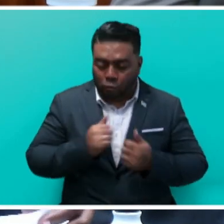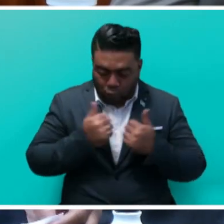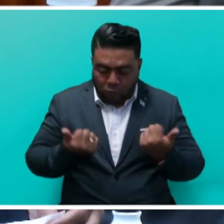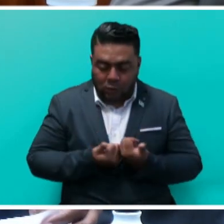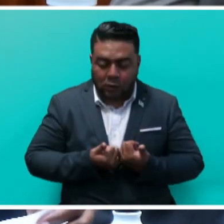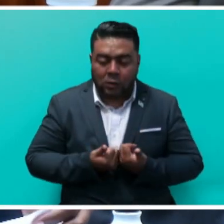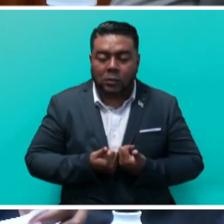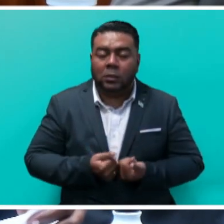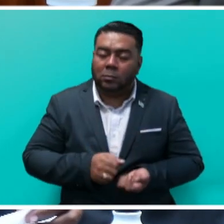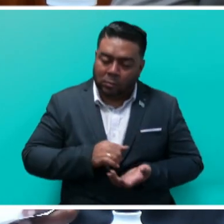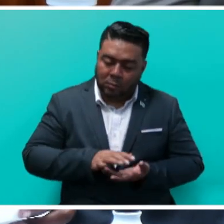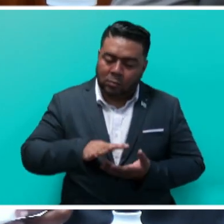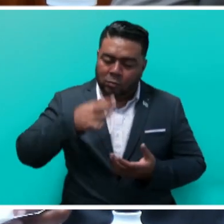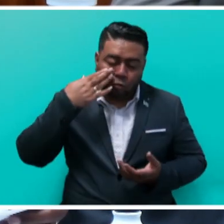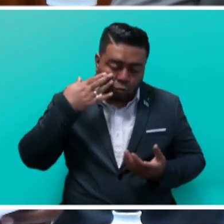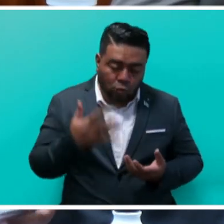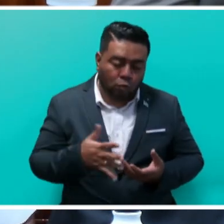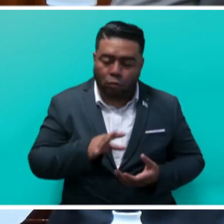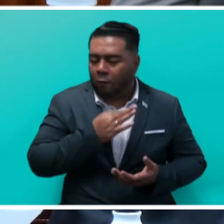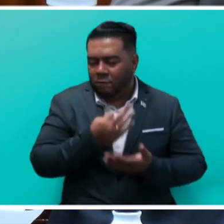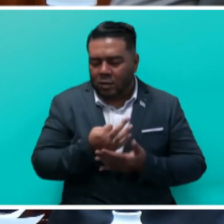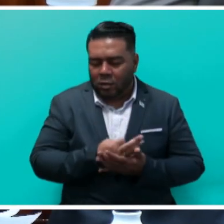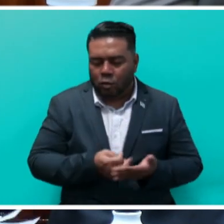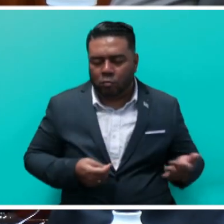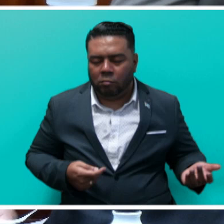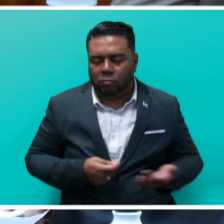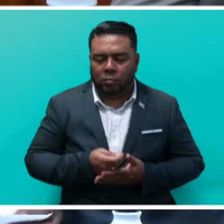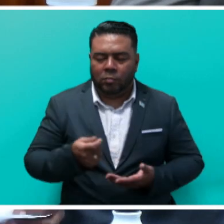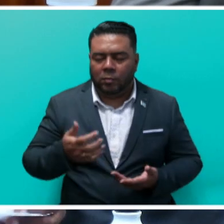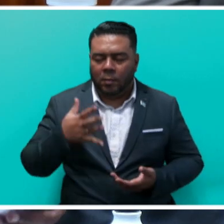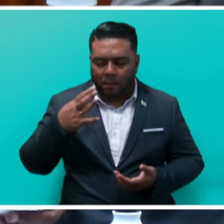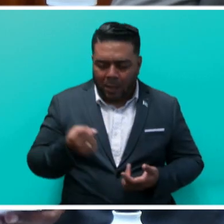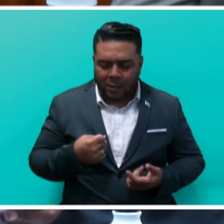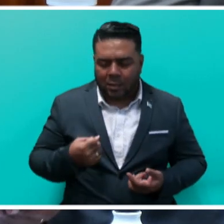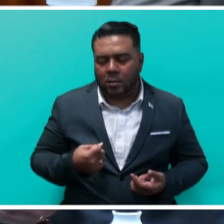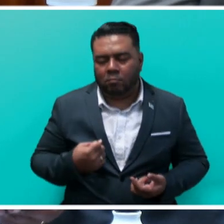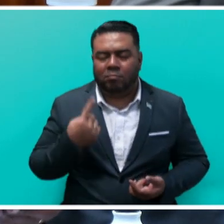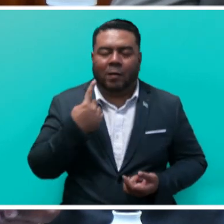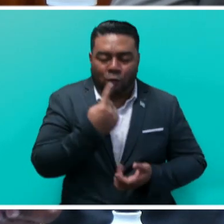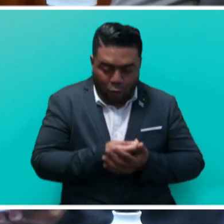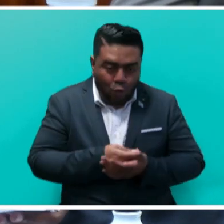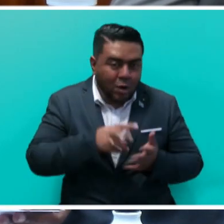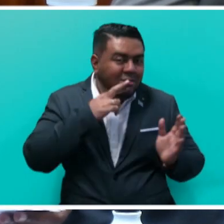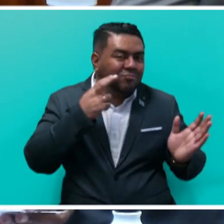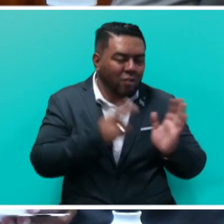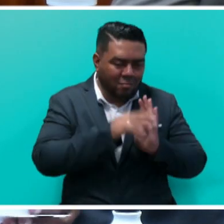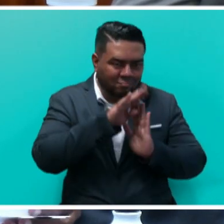amendment reflect no fee to be charged unless as determined by the registrar for the following